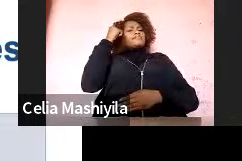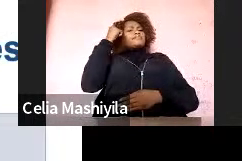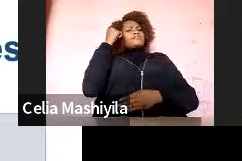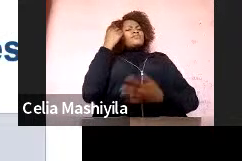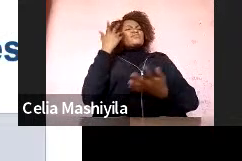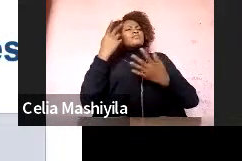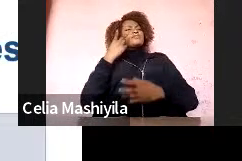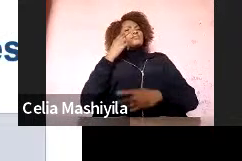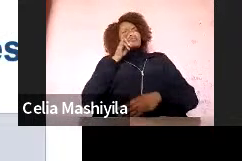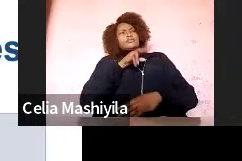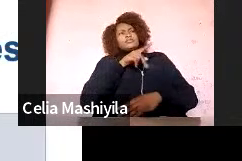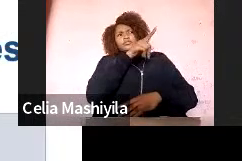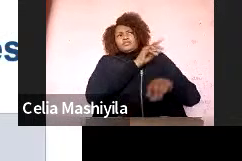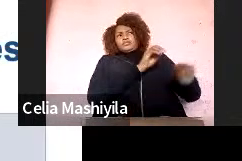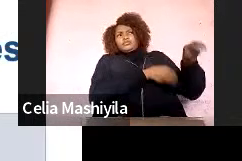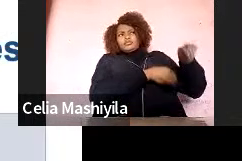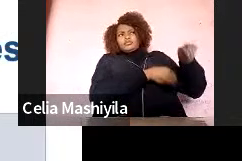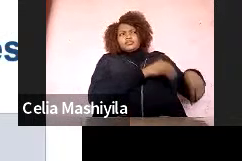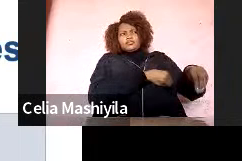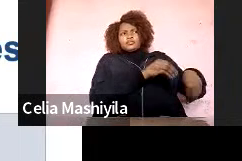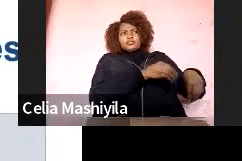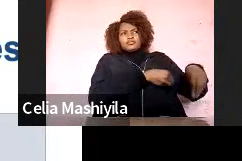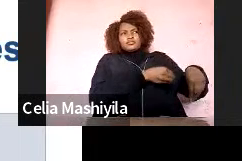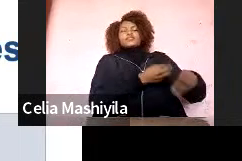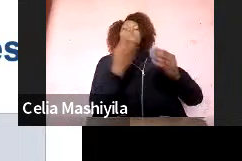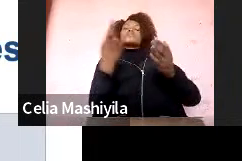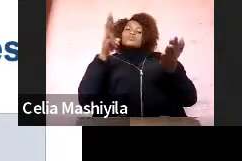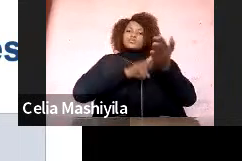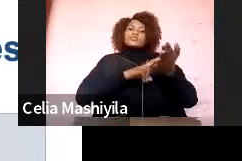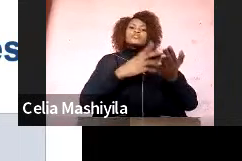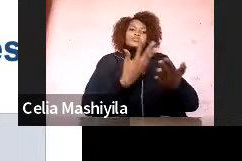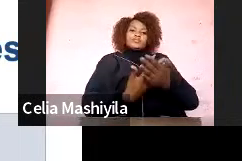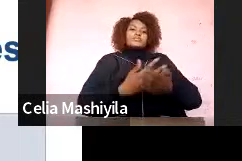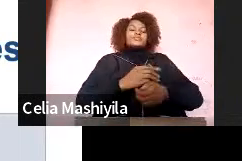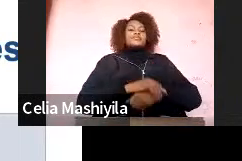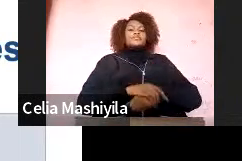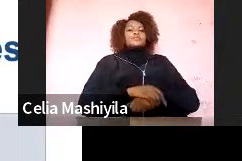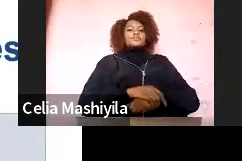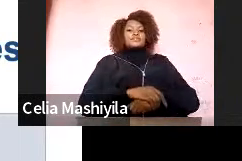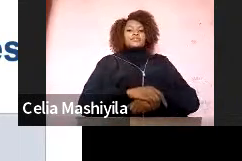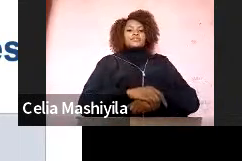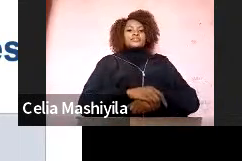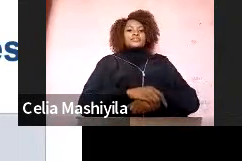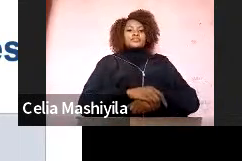might be fraudulent. There are people who connive. There are people who